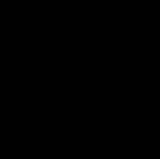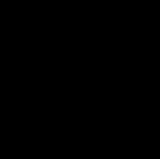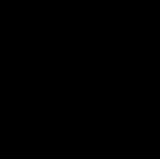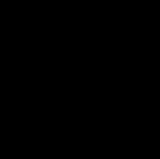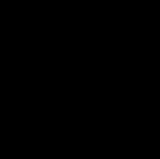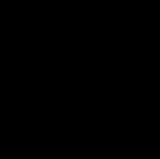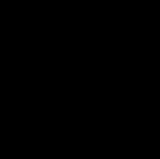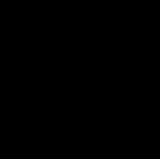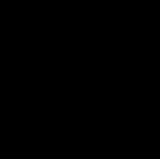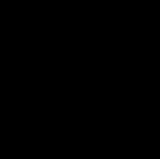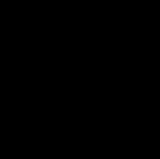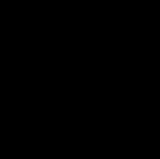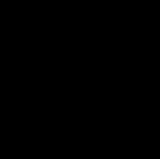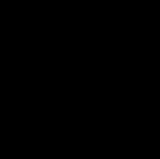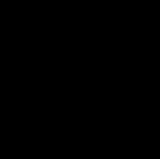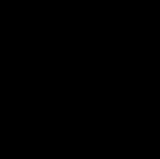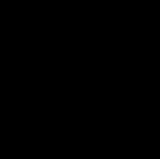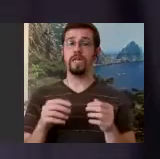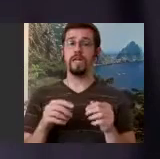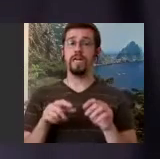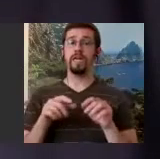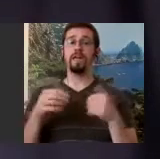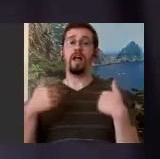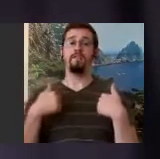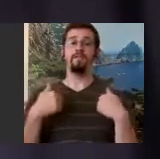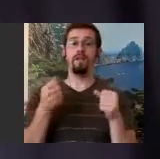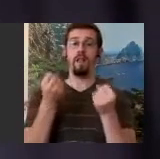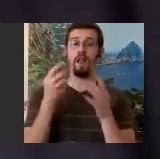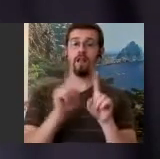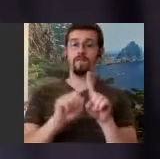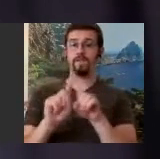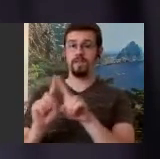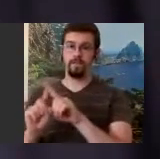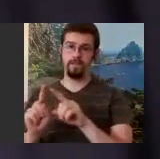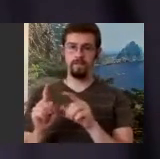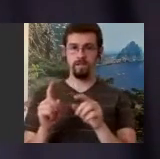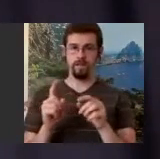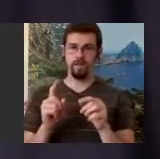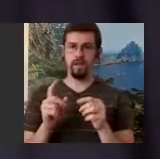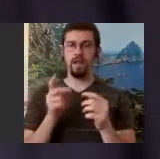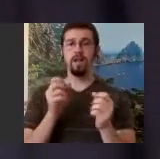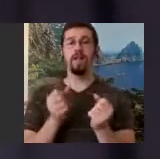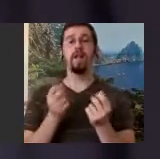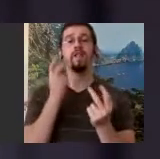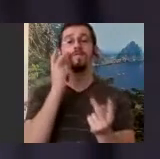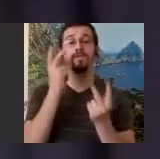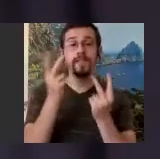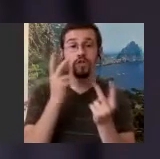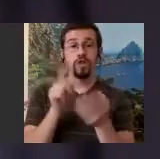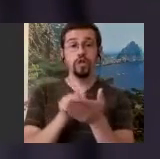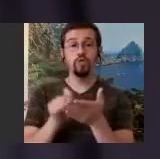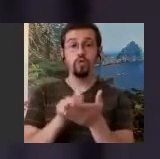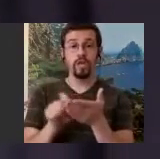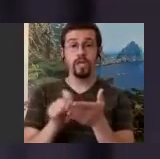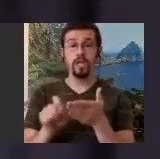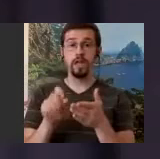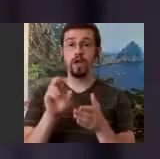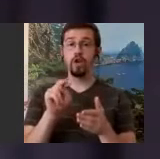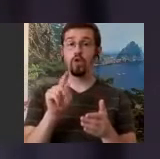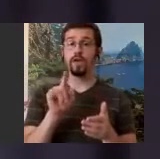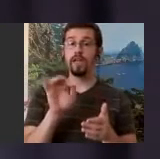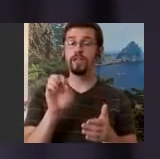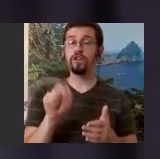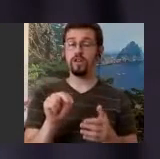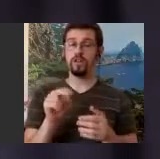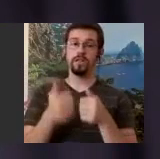So musical notation can take a lot of different forms, but visually written out notation is what predominates. And the example that